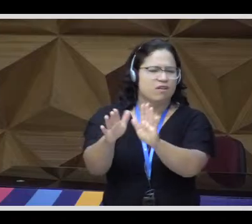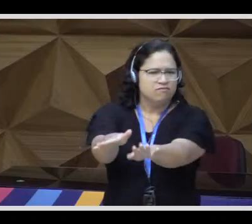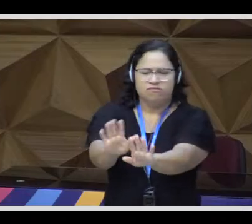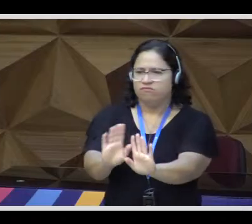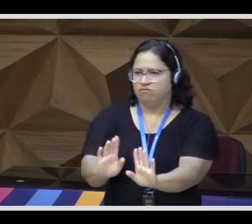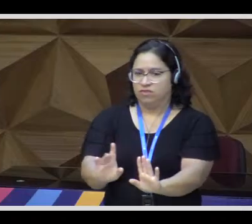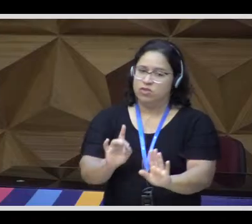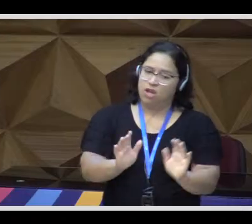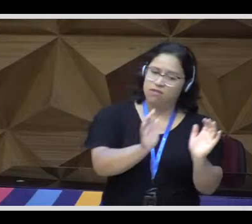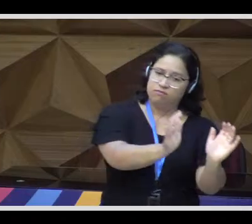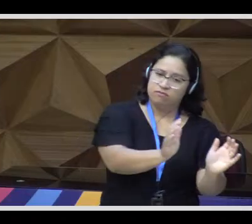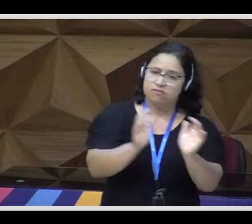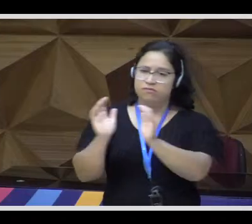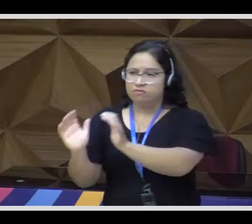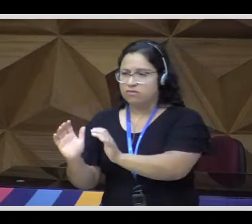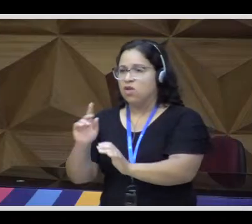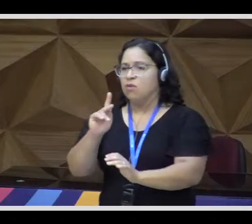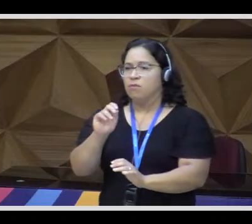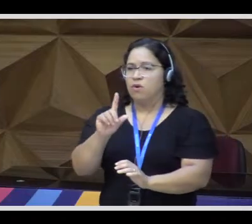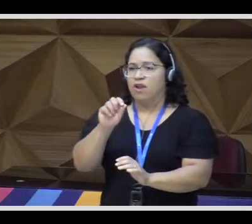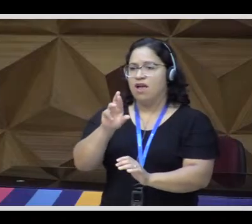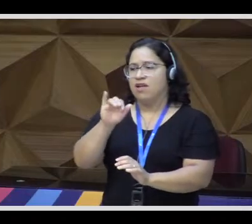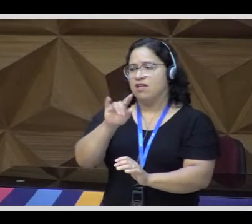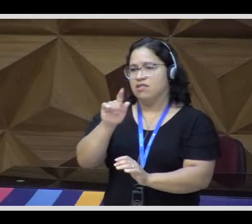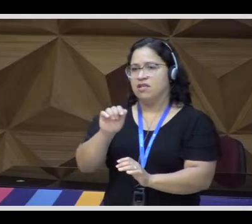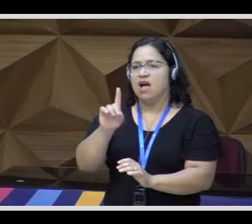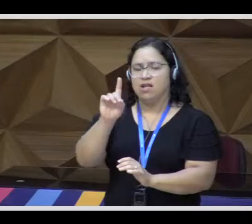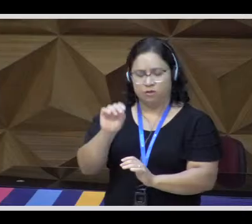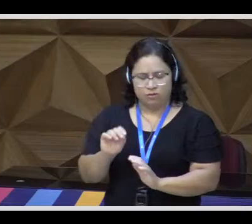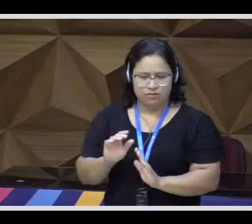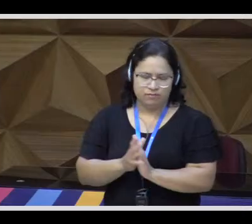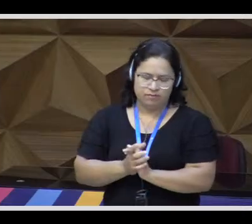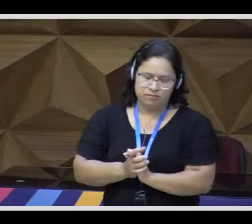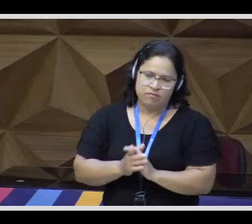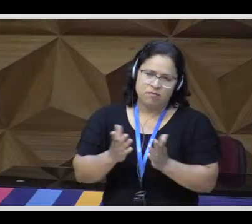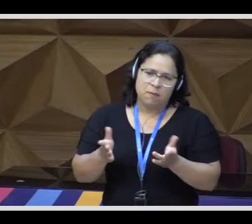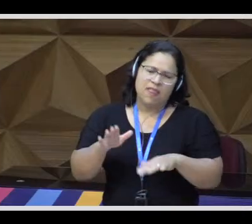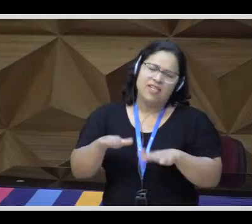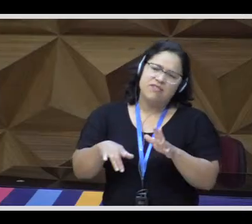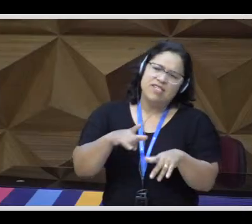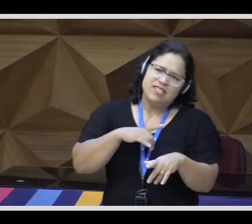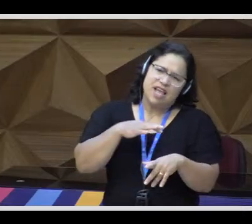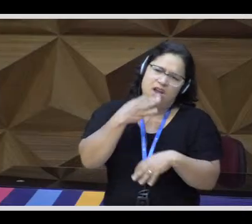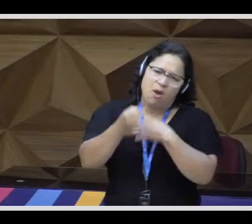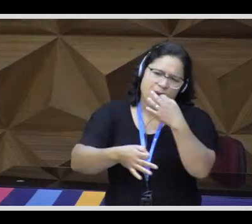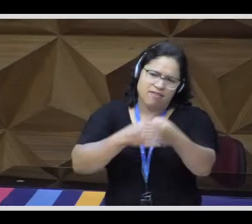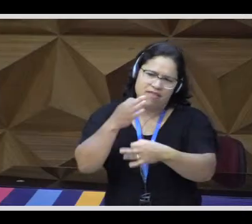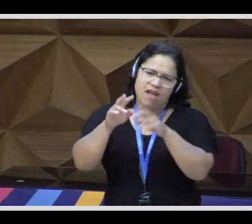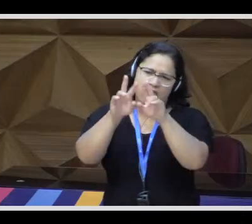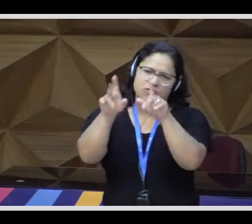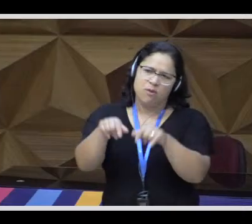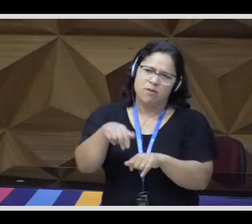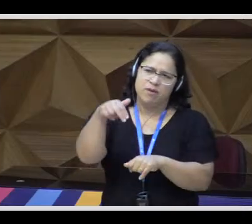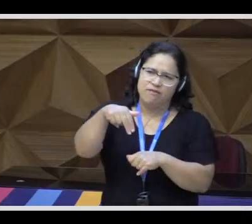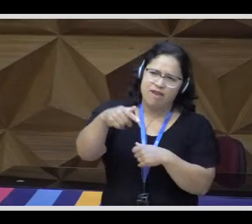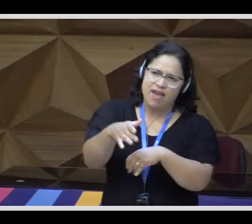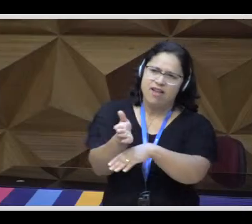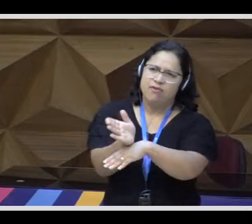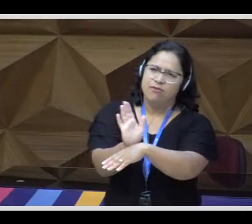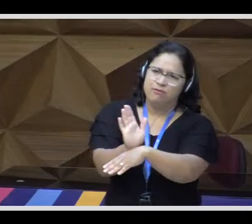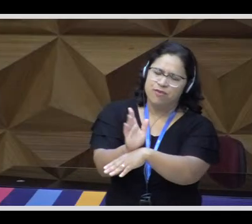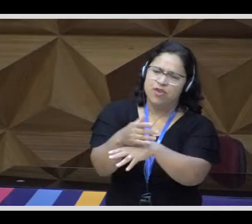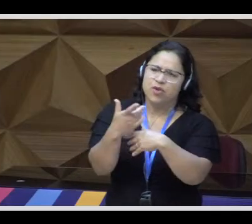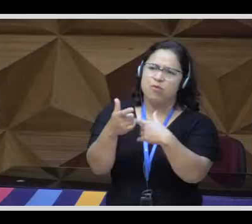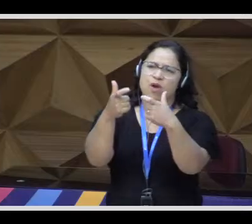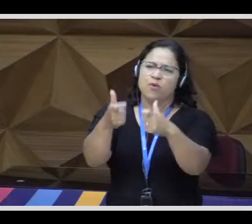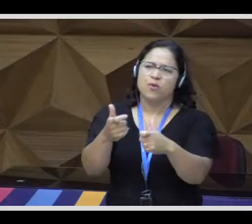comment, you know, about soap opera, some movie, some about places they like, or